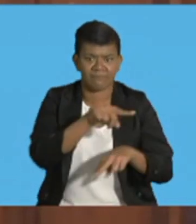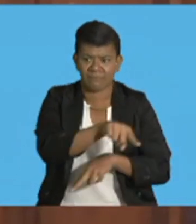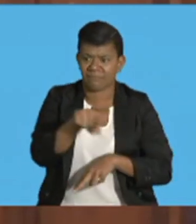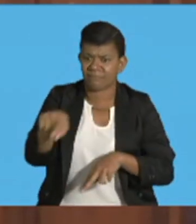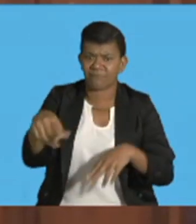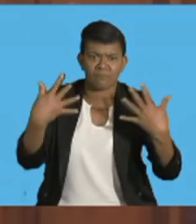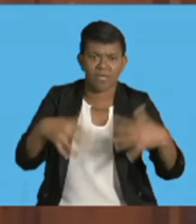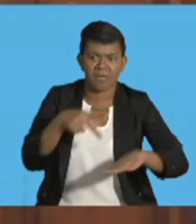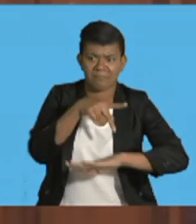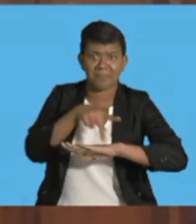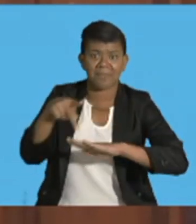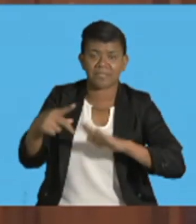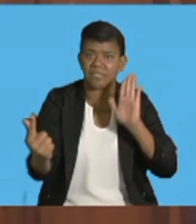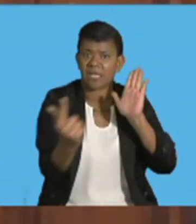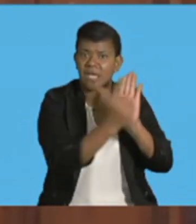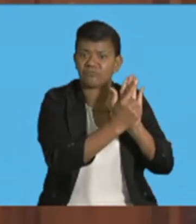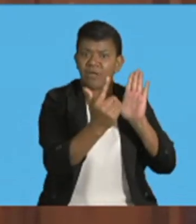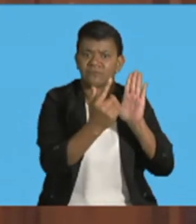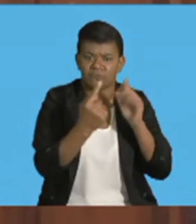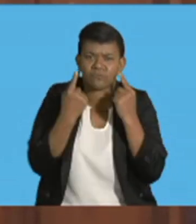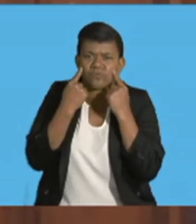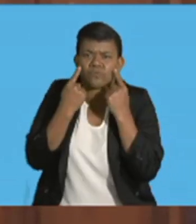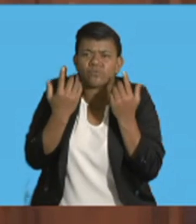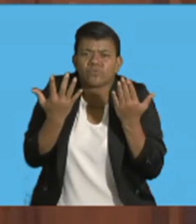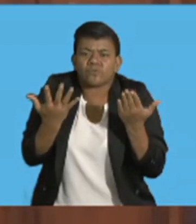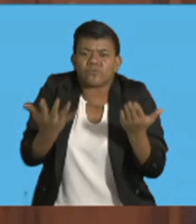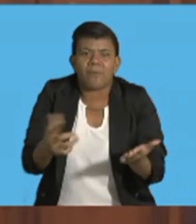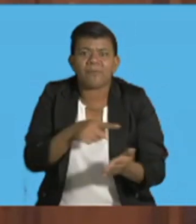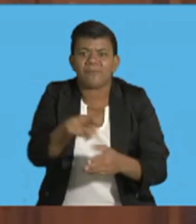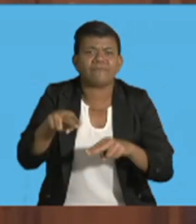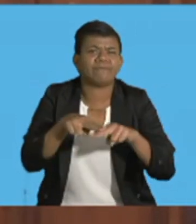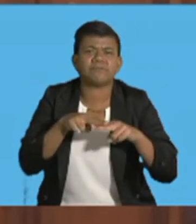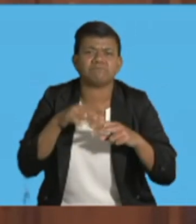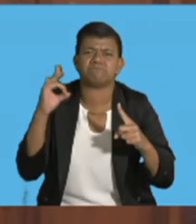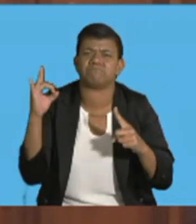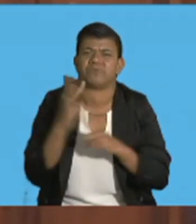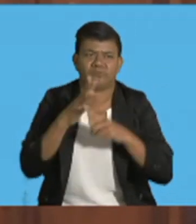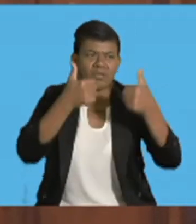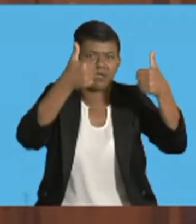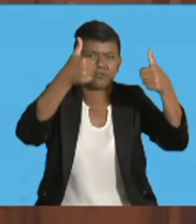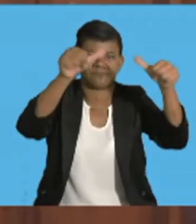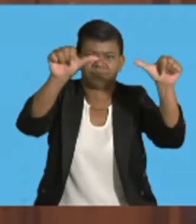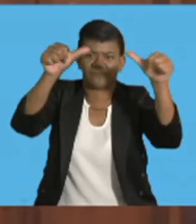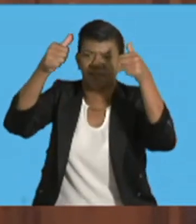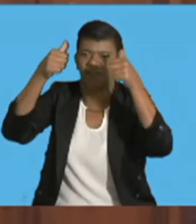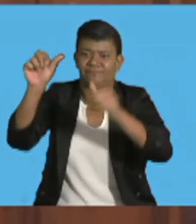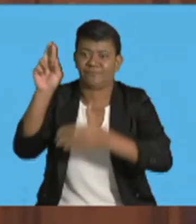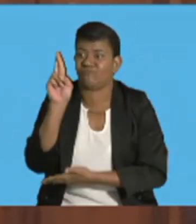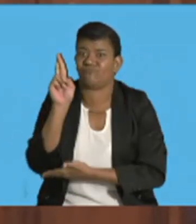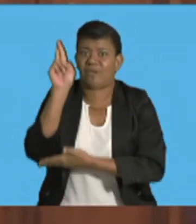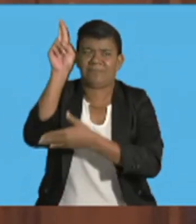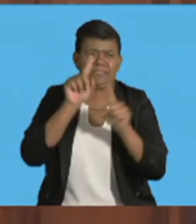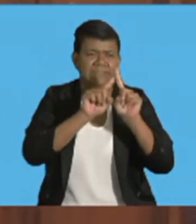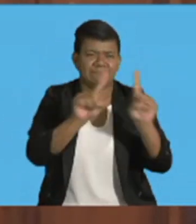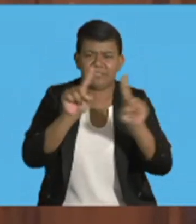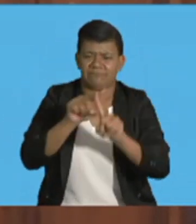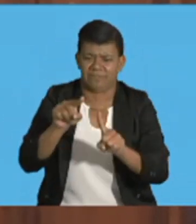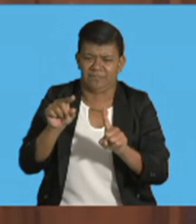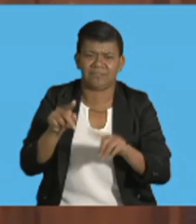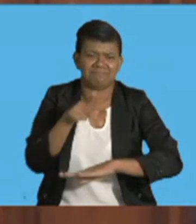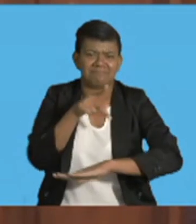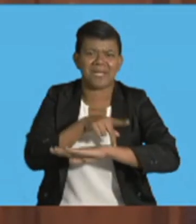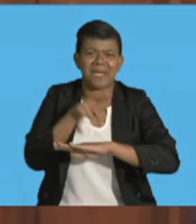ever conference on the ocean, to the work of my special envoy, Peter Thompson, Fijians have been at the forefront of